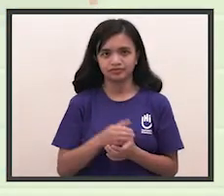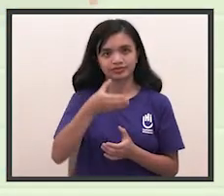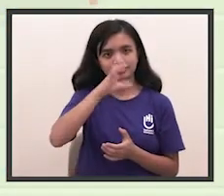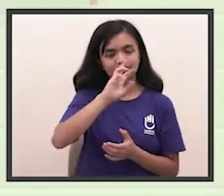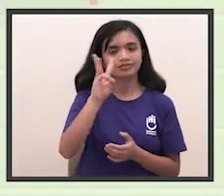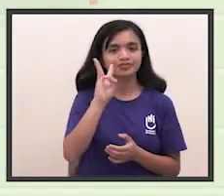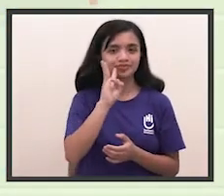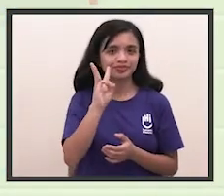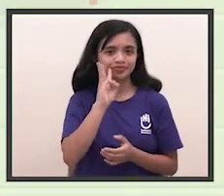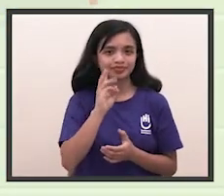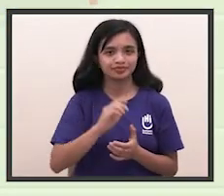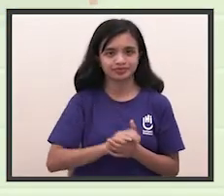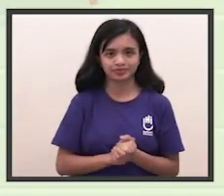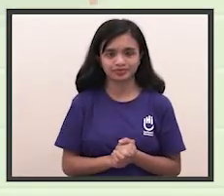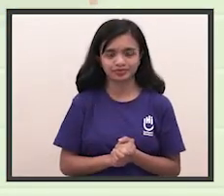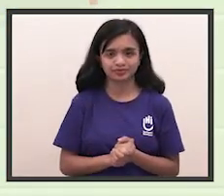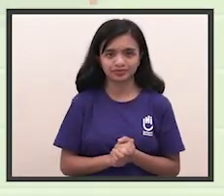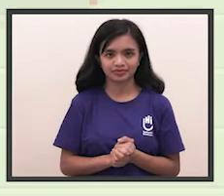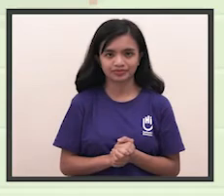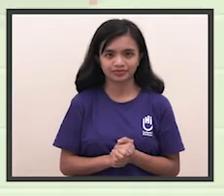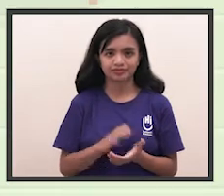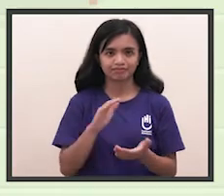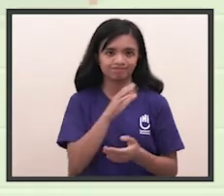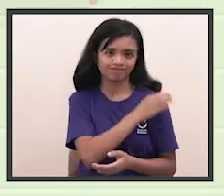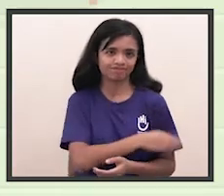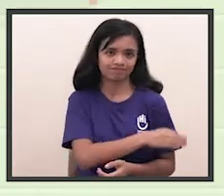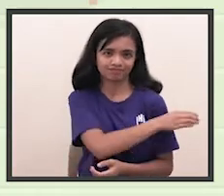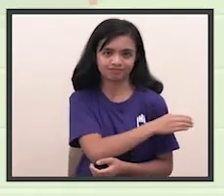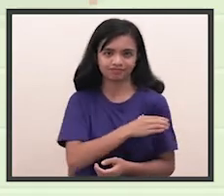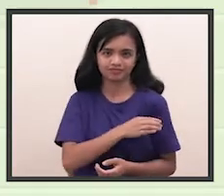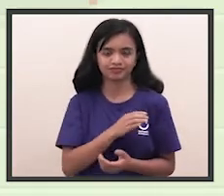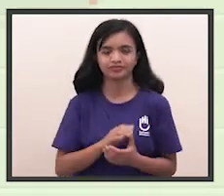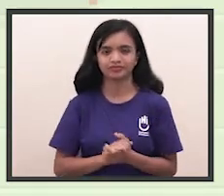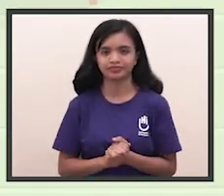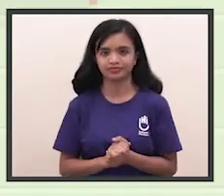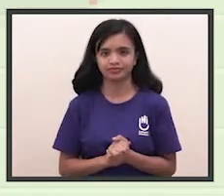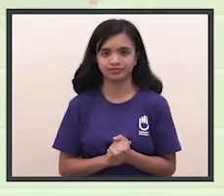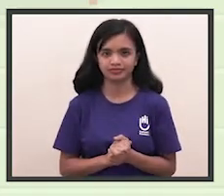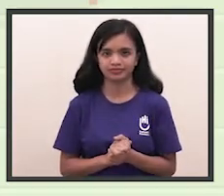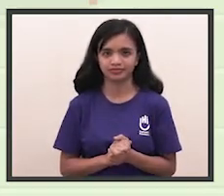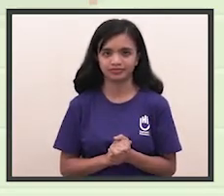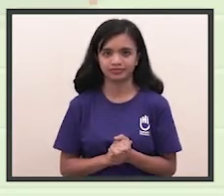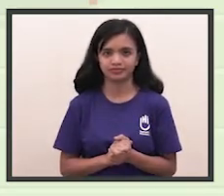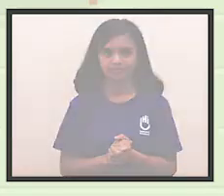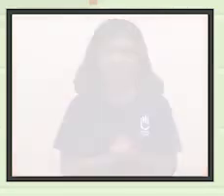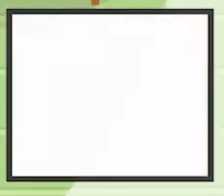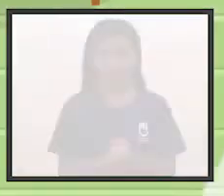drinking water fountains, and clinics.